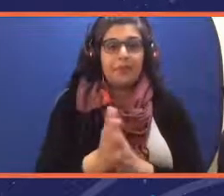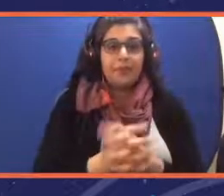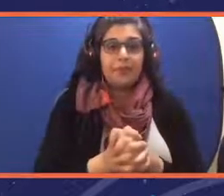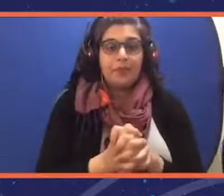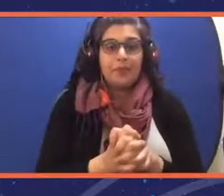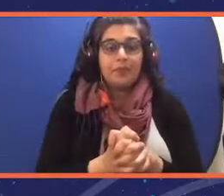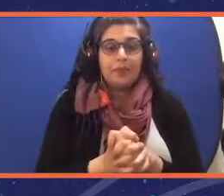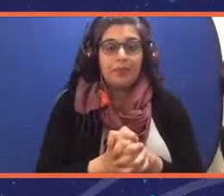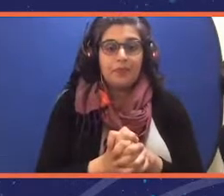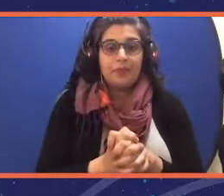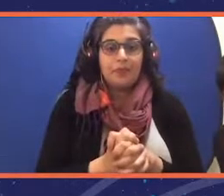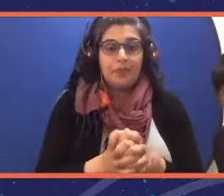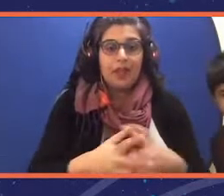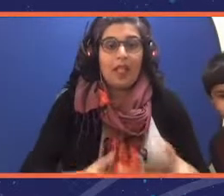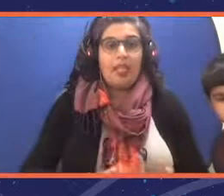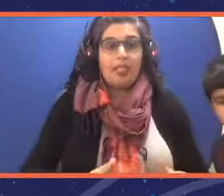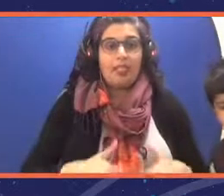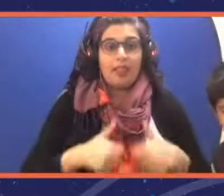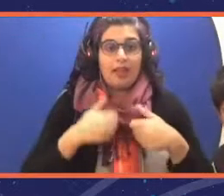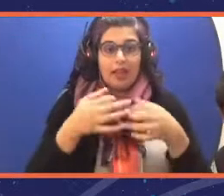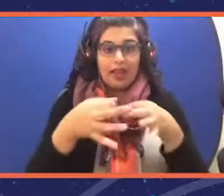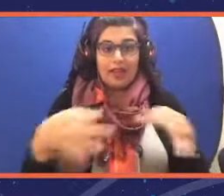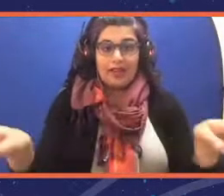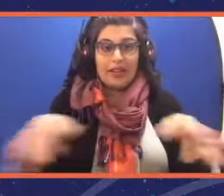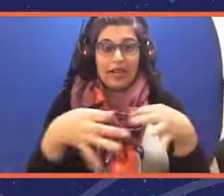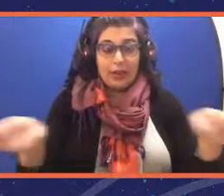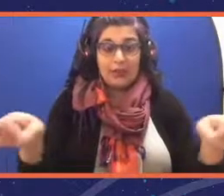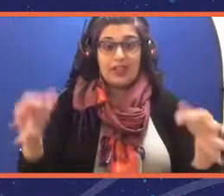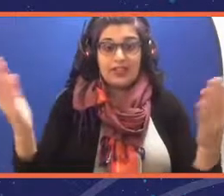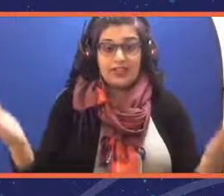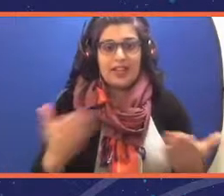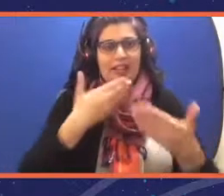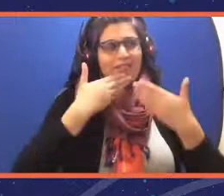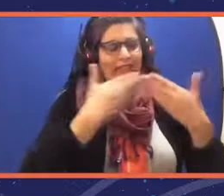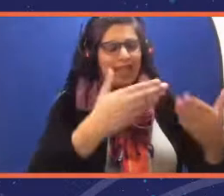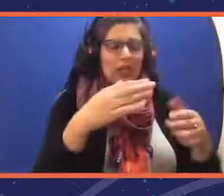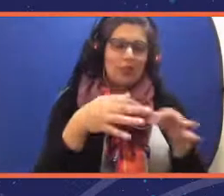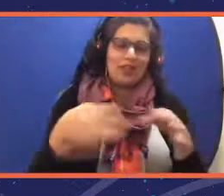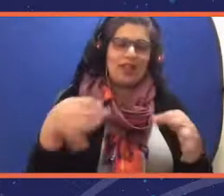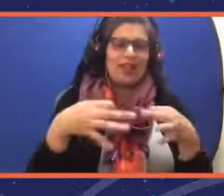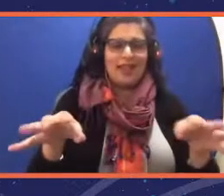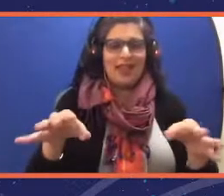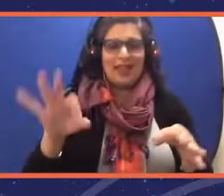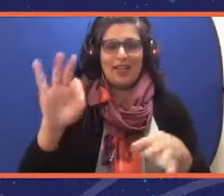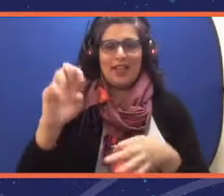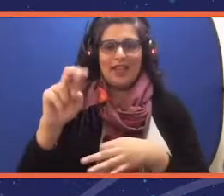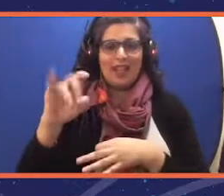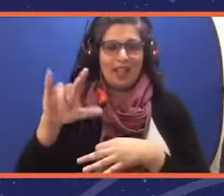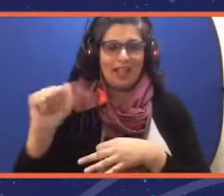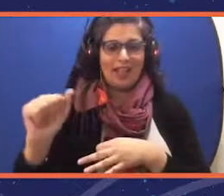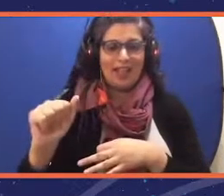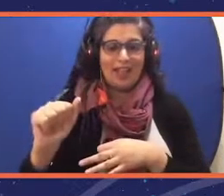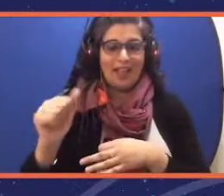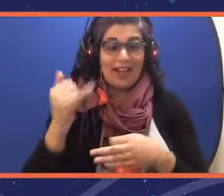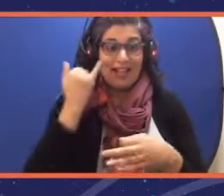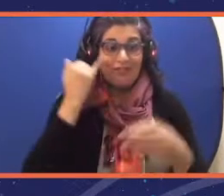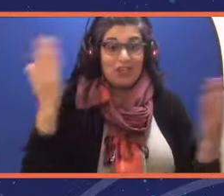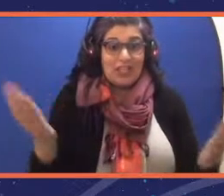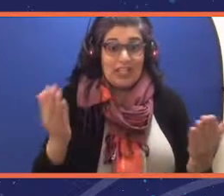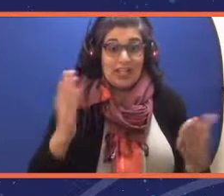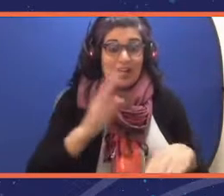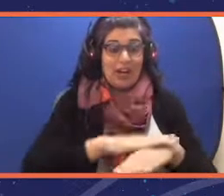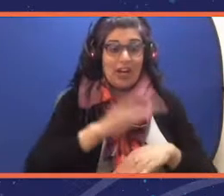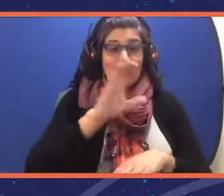The live captions are being provided today. Thank you to our captioner, Fenella. If you're here on Zoom to turn on